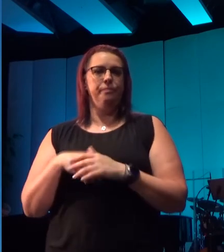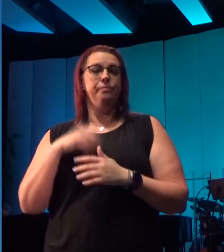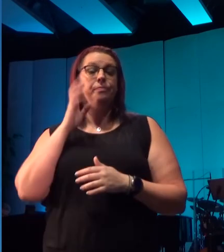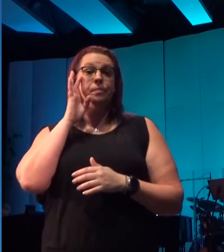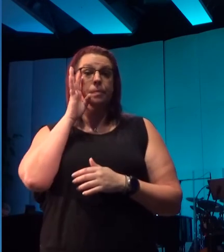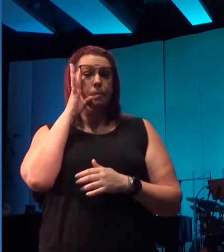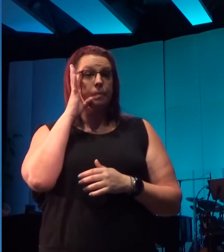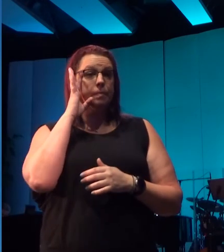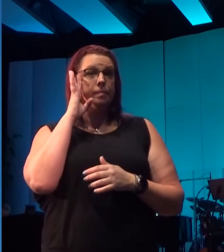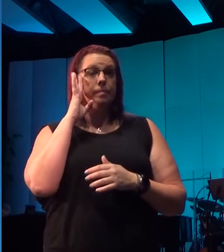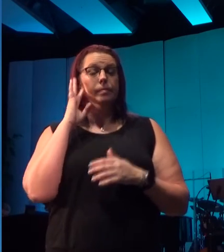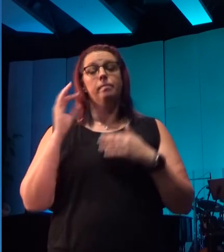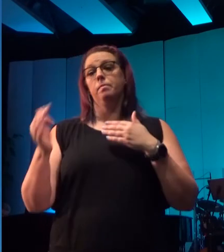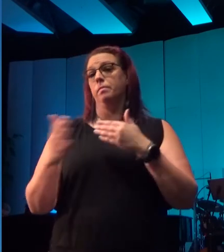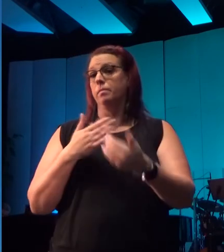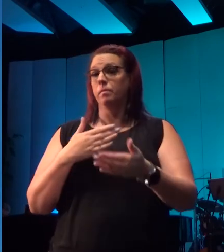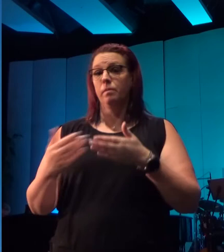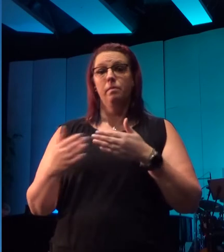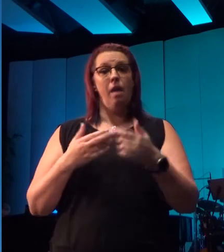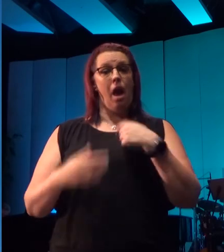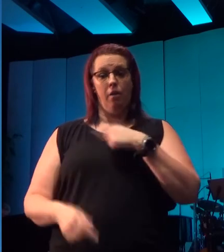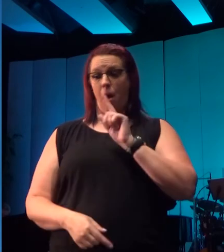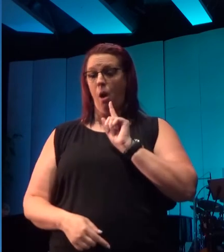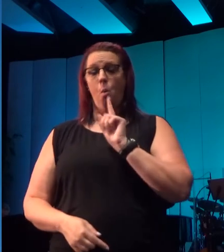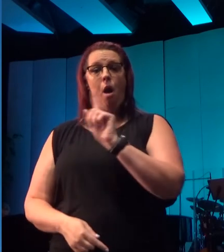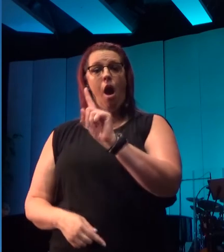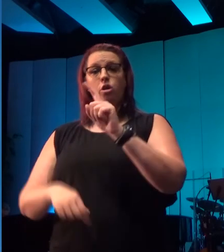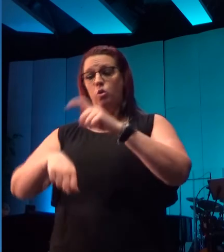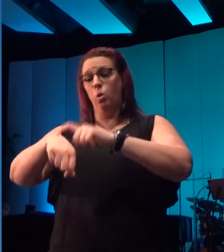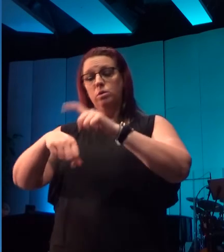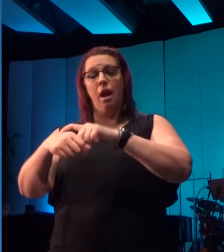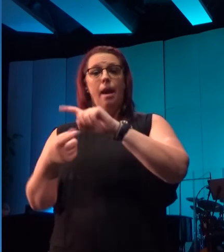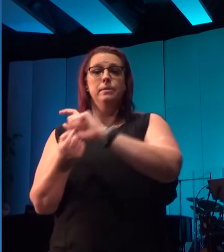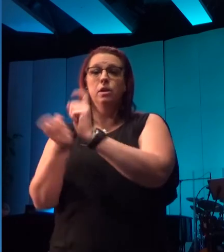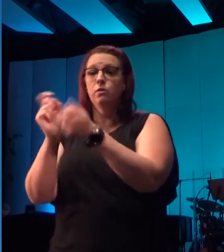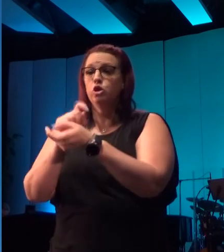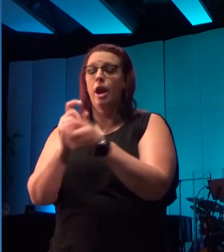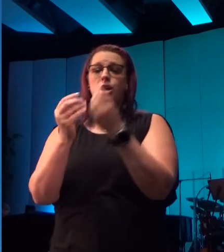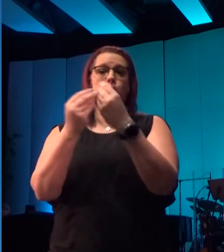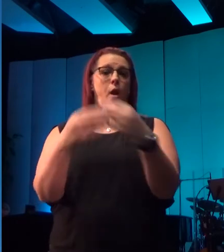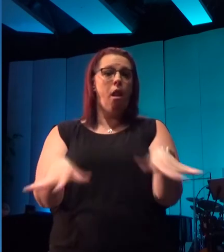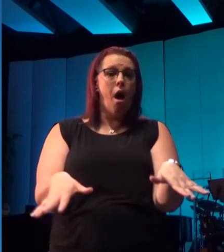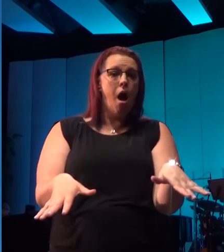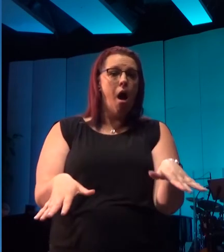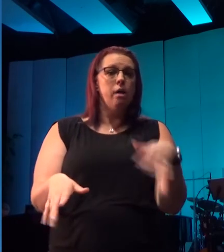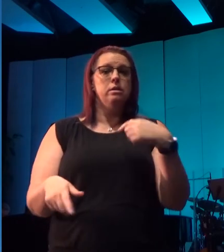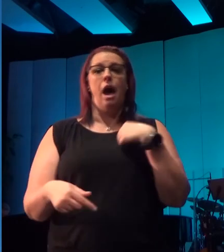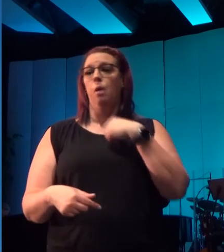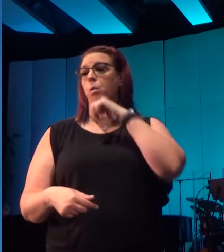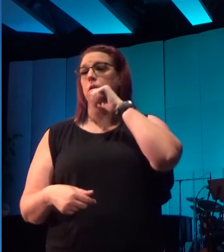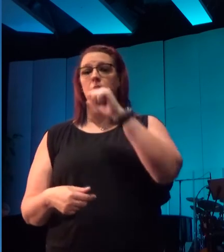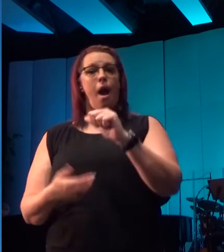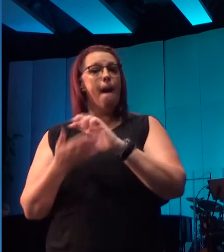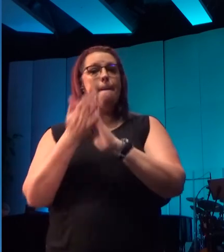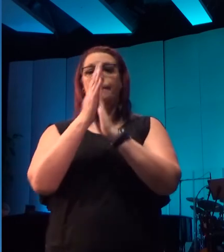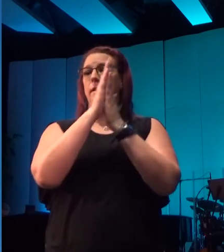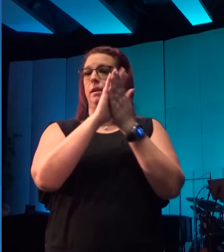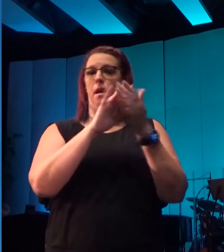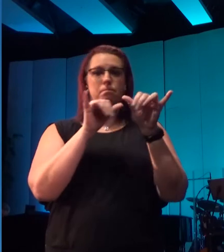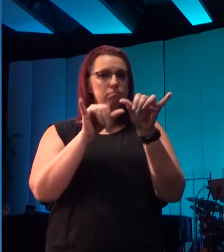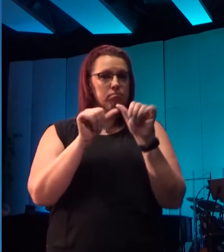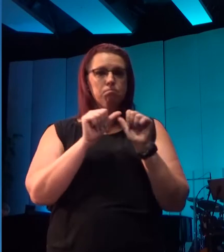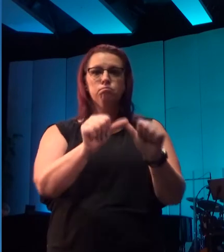Even when I walk through times of change or loss, I will not become lost in